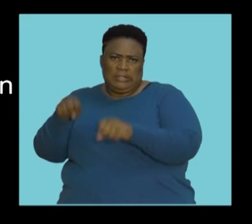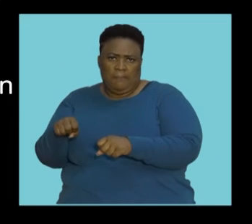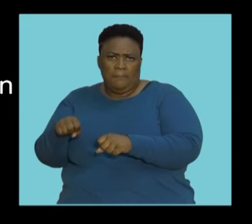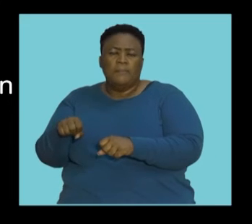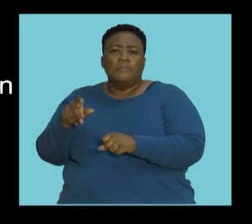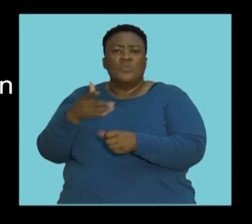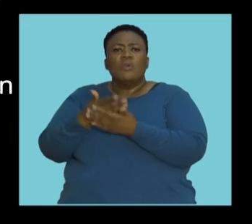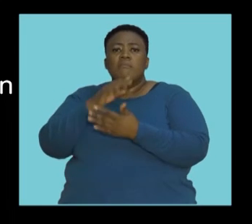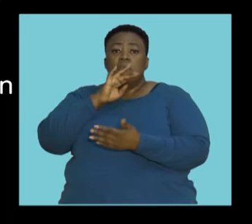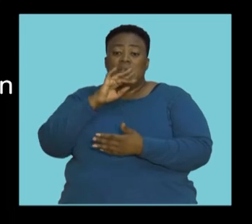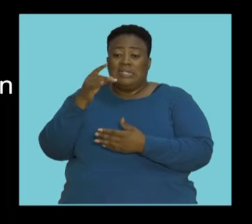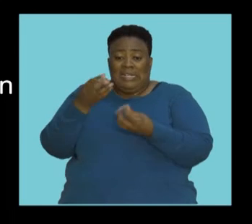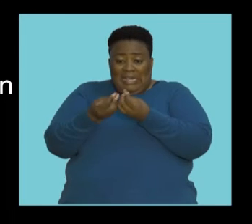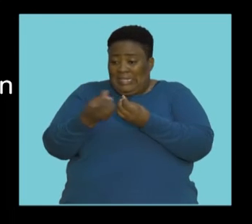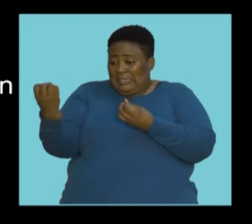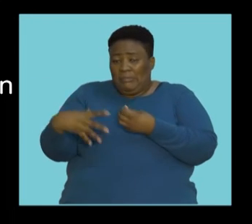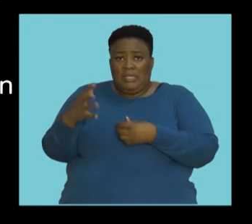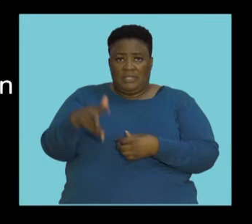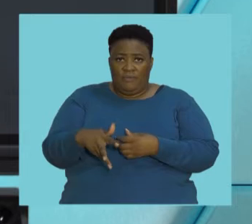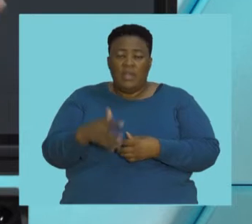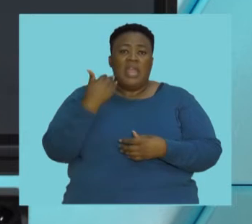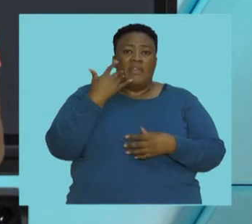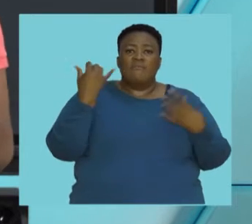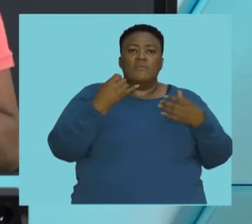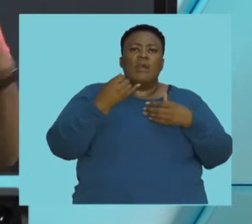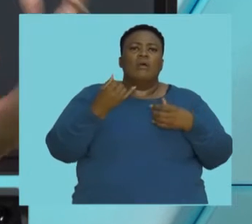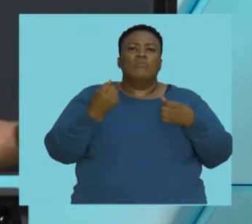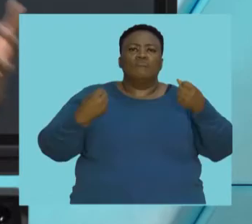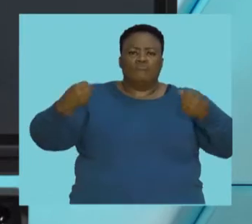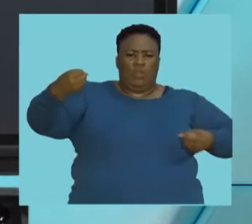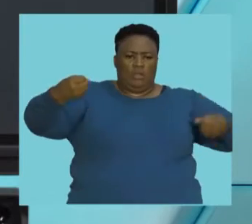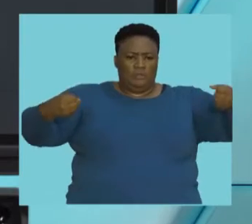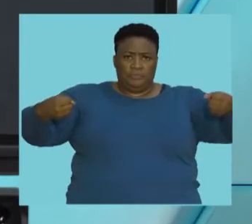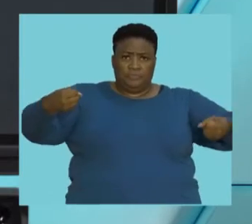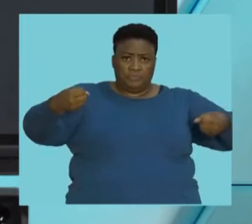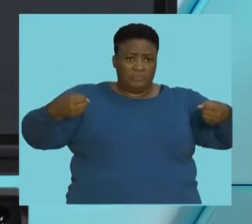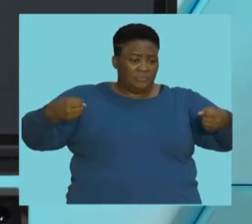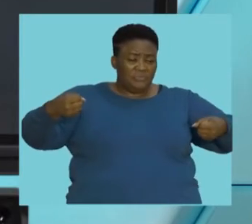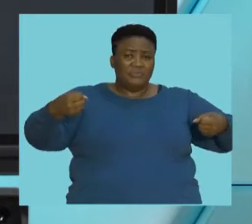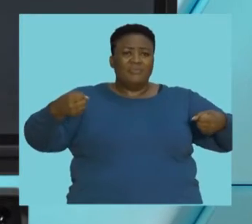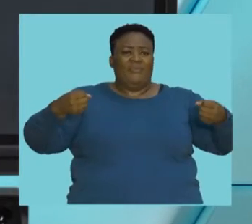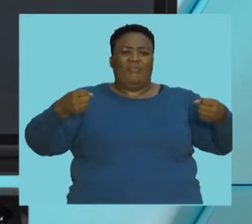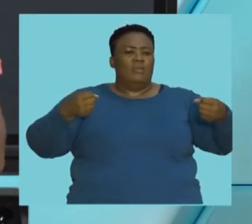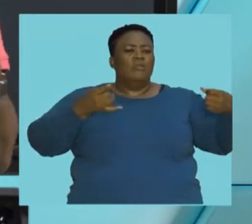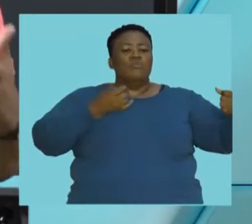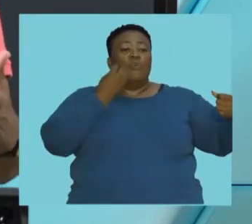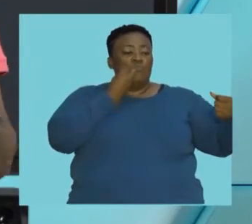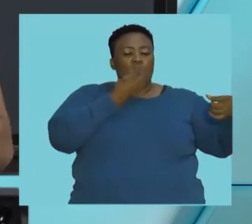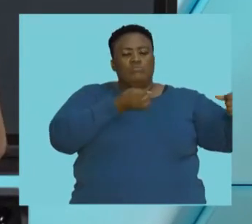foods in our food systems. So, as I mentioned, if a truck is transporting food and that truck is not